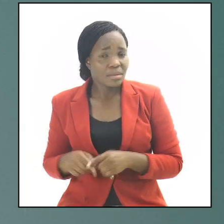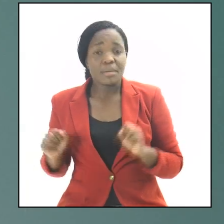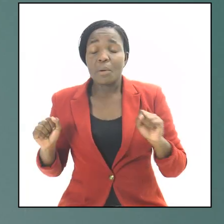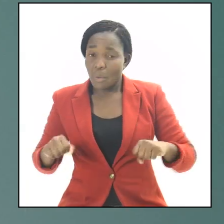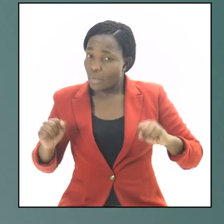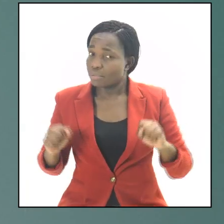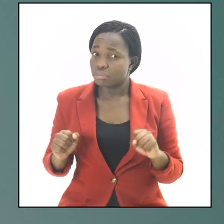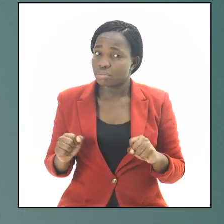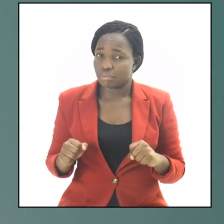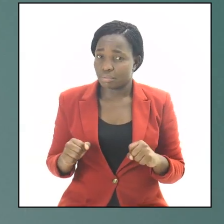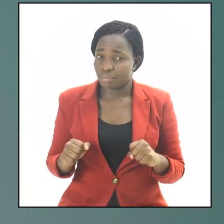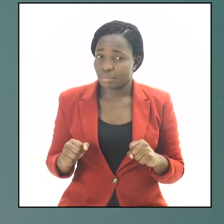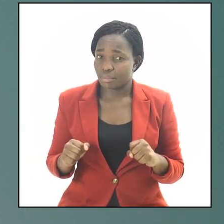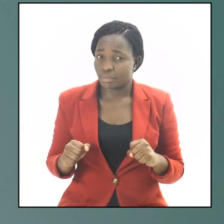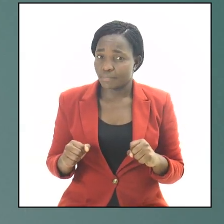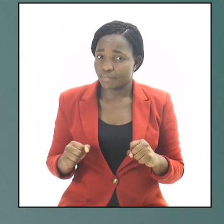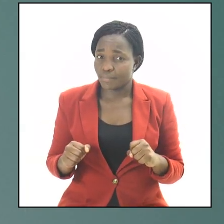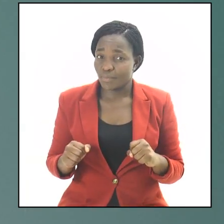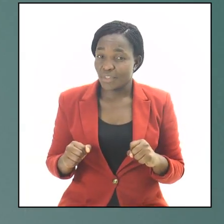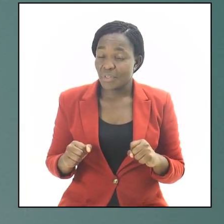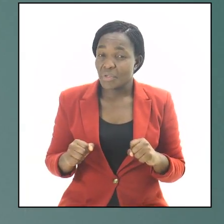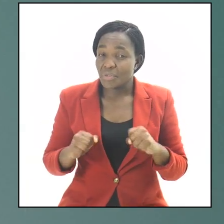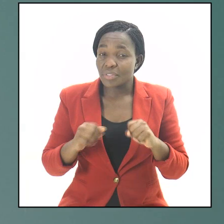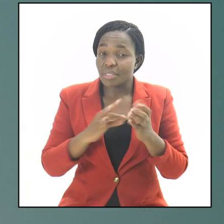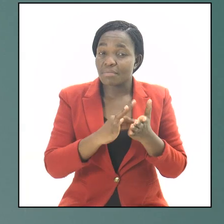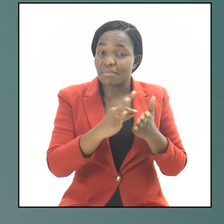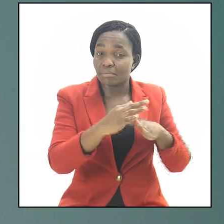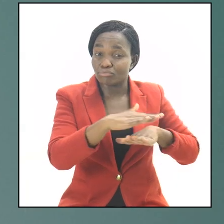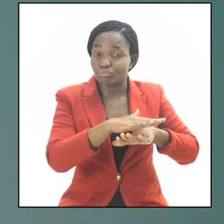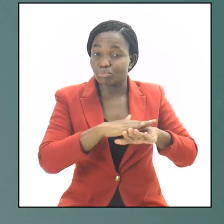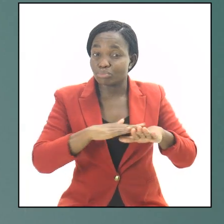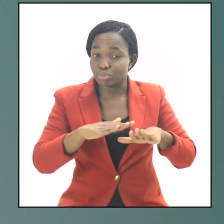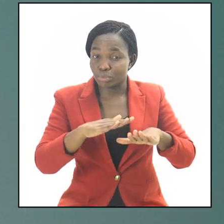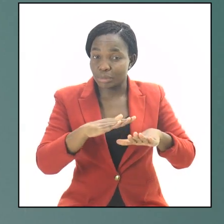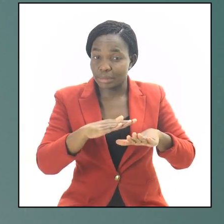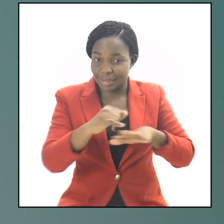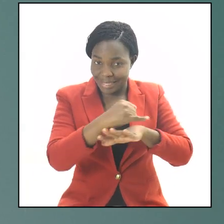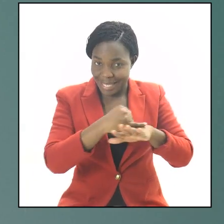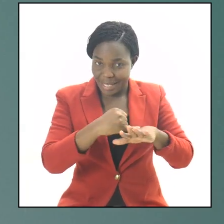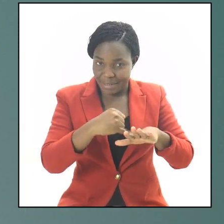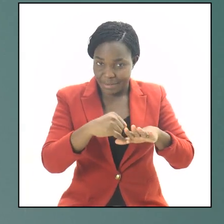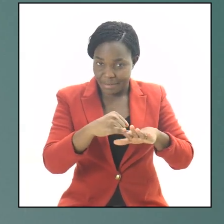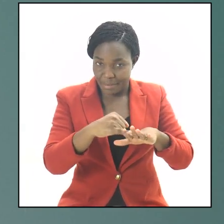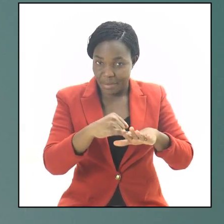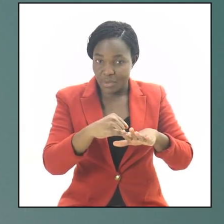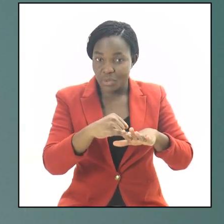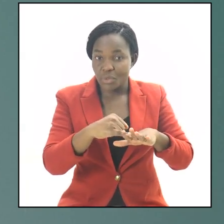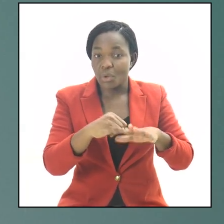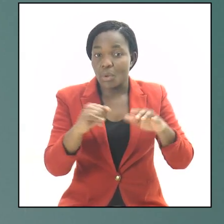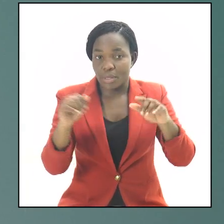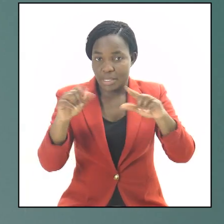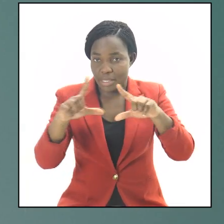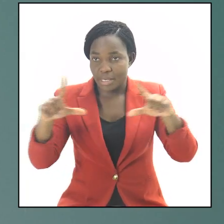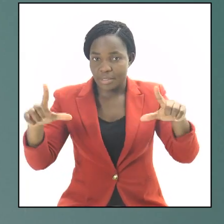Okay, so the formula for the area of a rectangle is area is equal to